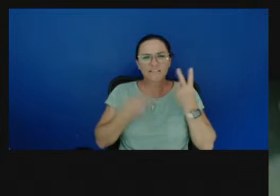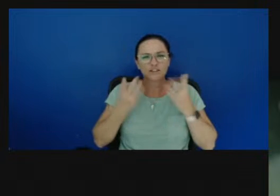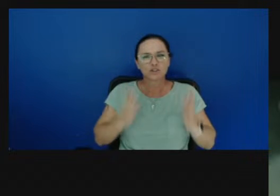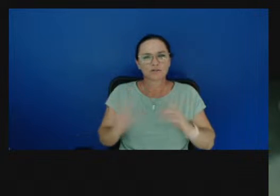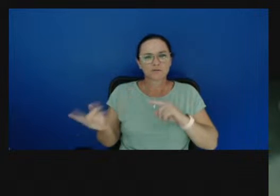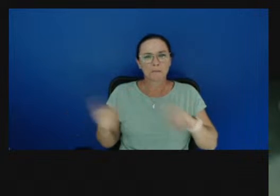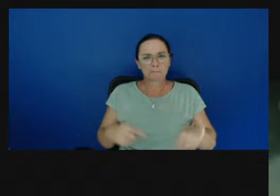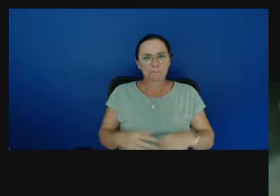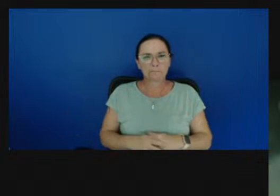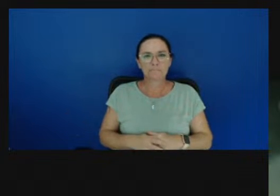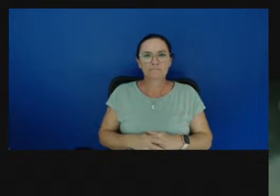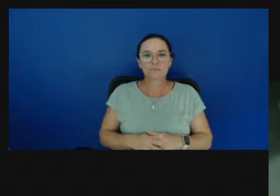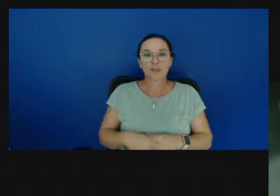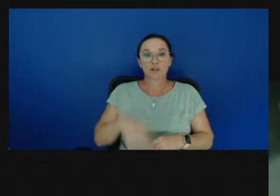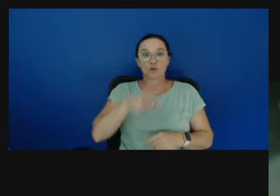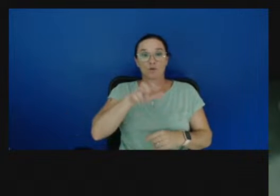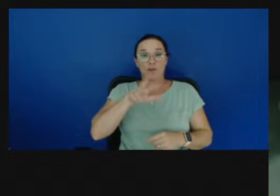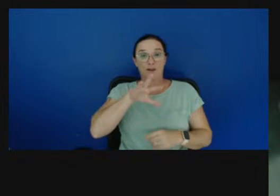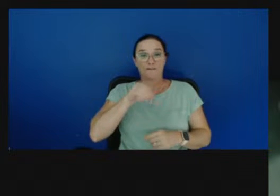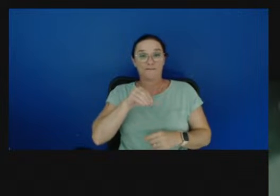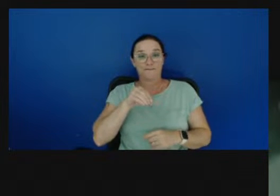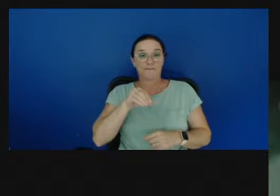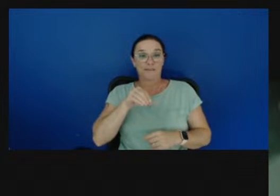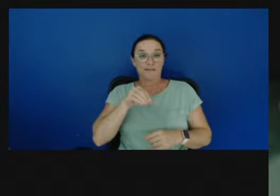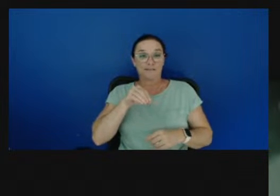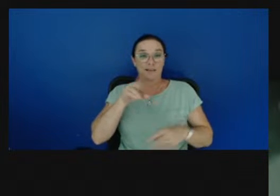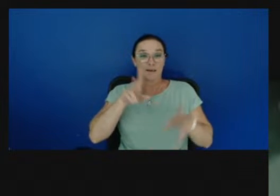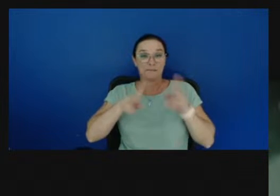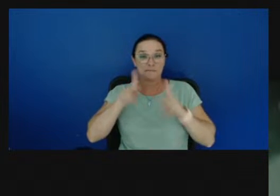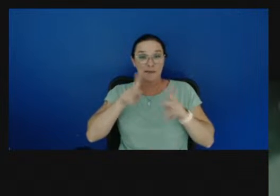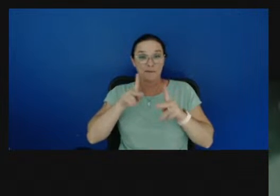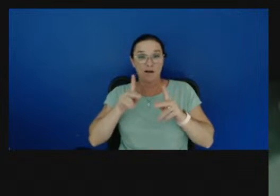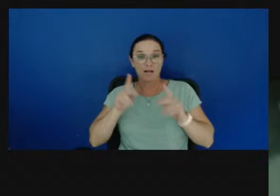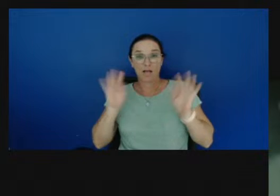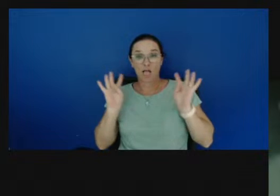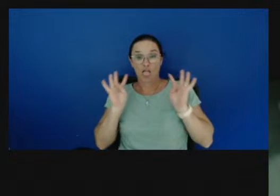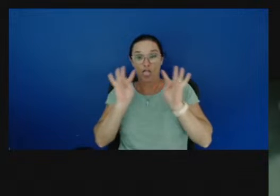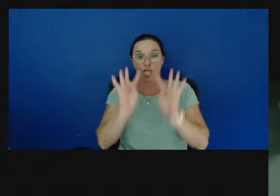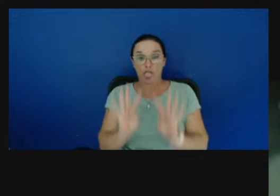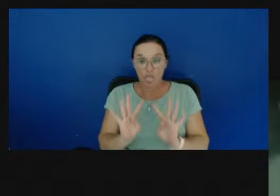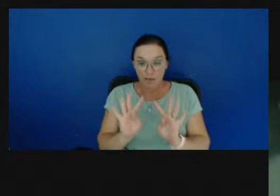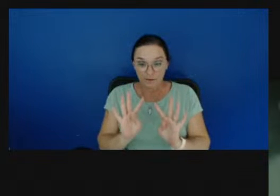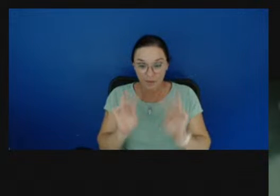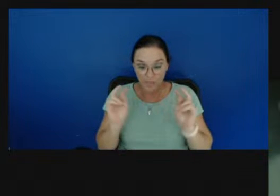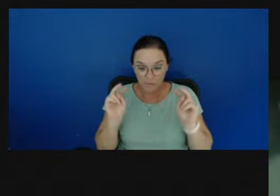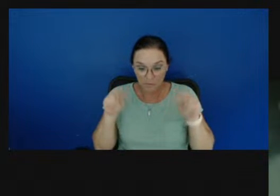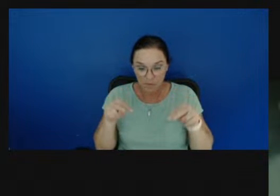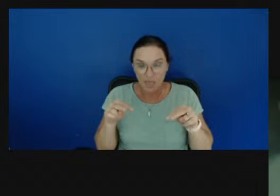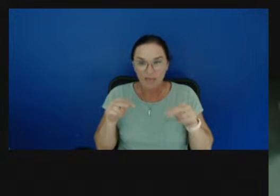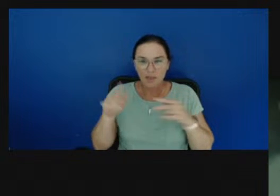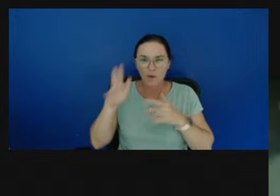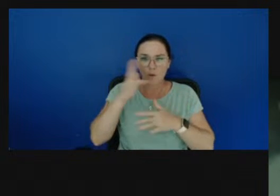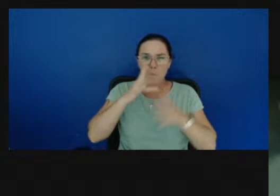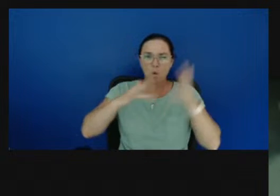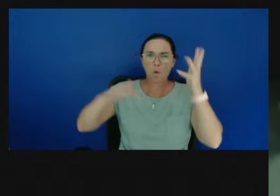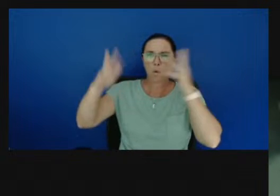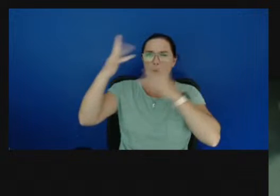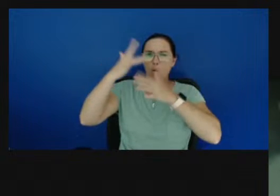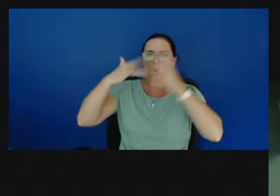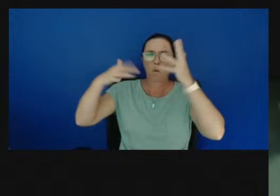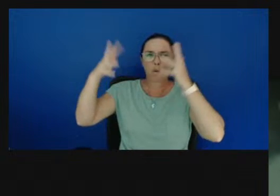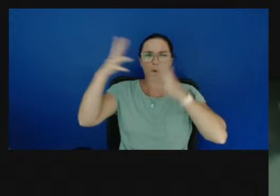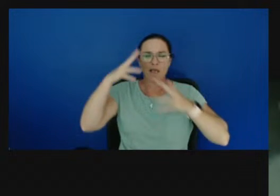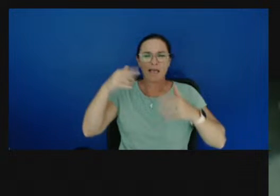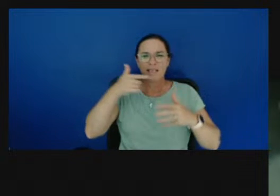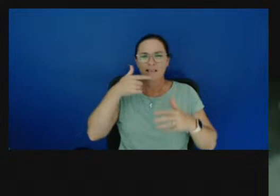350 passengers from the liner were escorted right up to the rim of Halemaumau. They were enveloped in swirls of what witnesses call